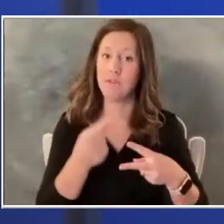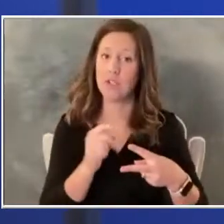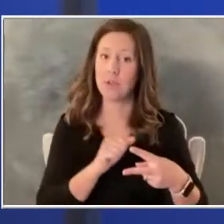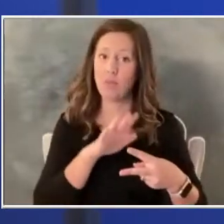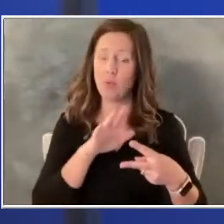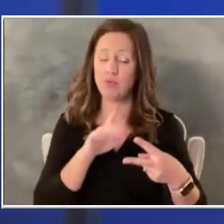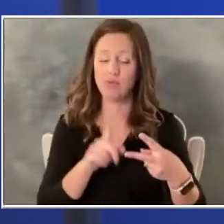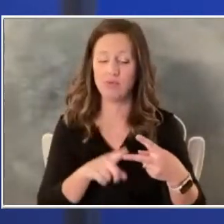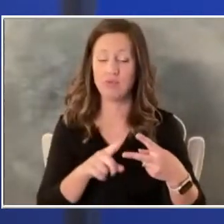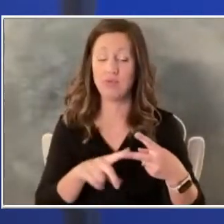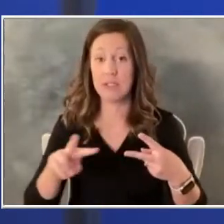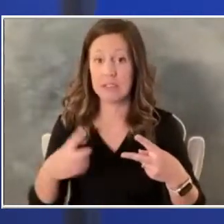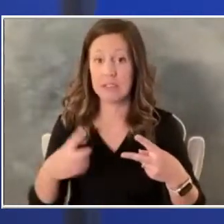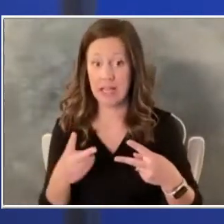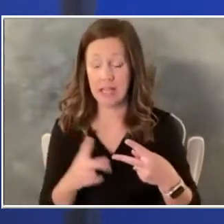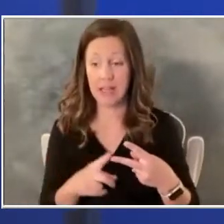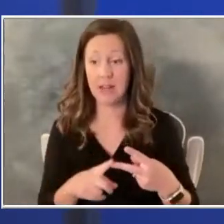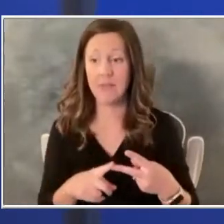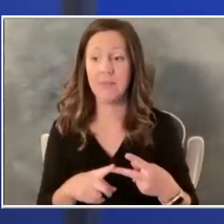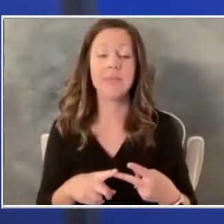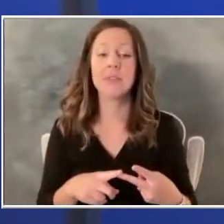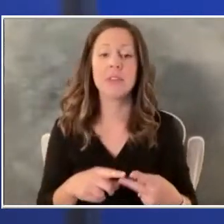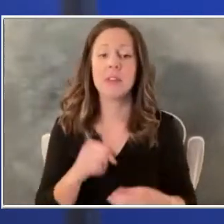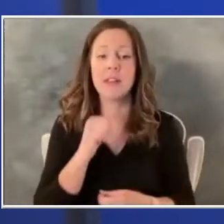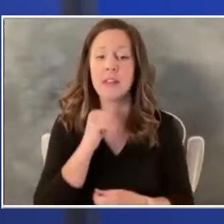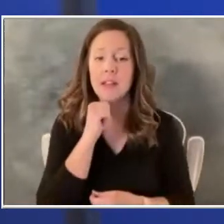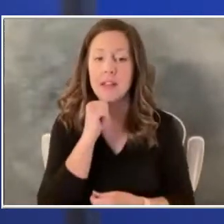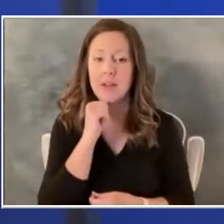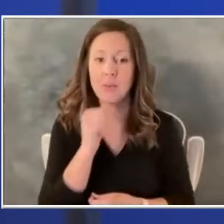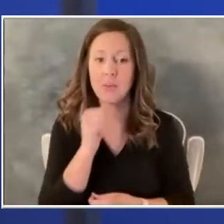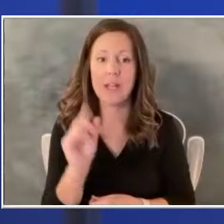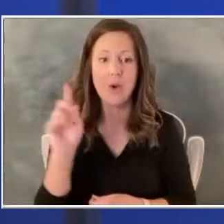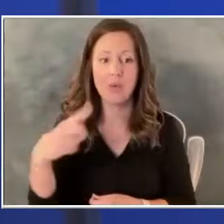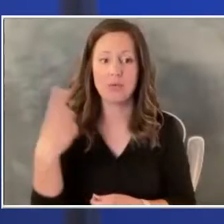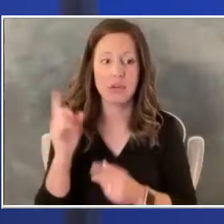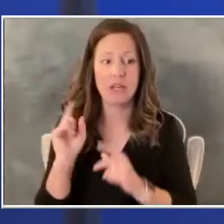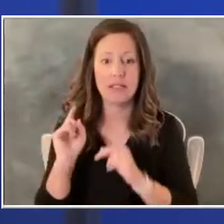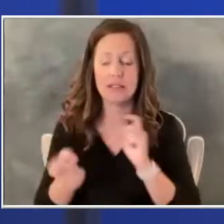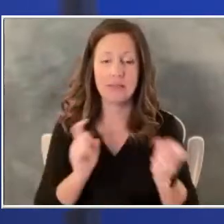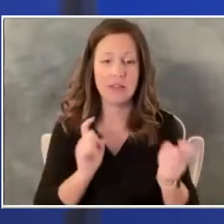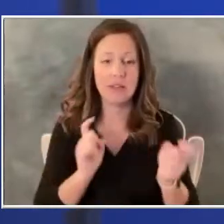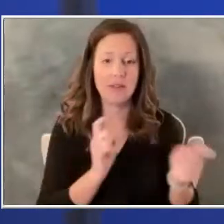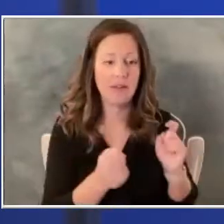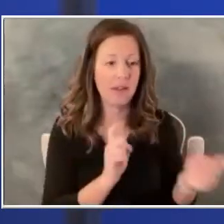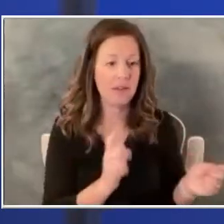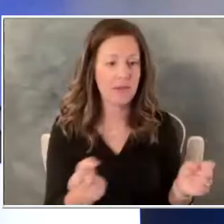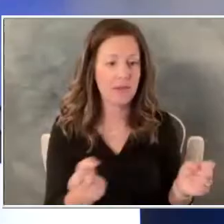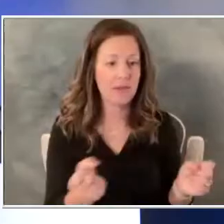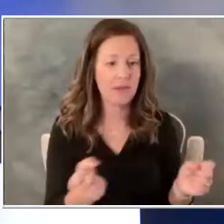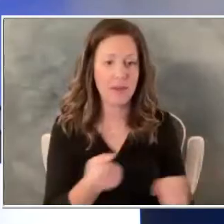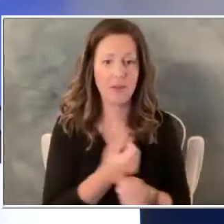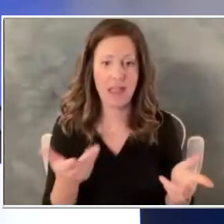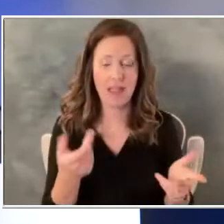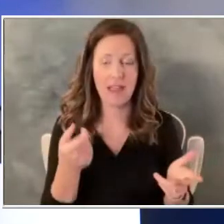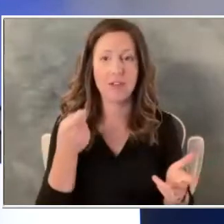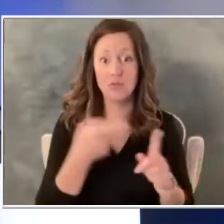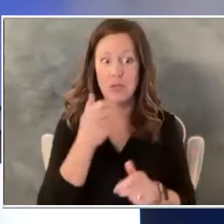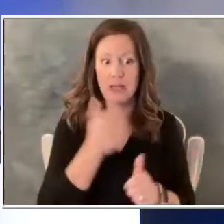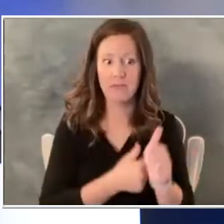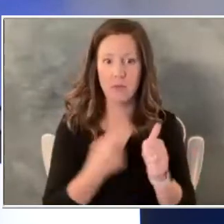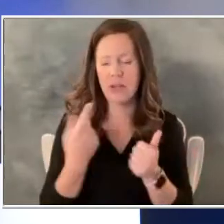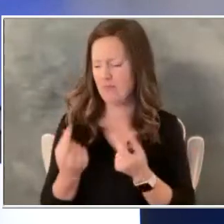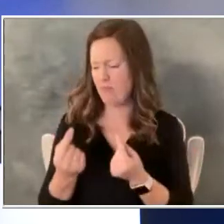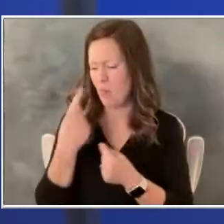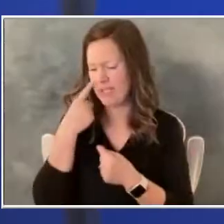two, we don't just give tamoxifen to everybody. And what is that for? Explain to the audience. Tamoxifen